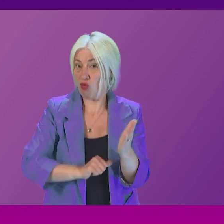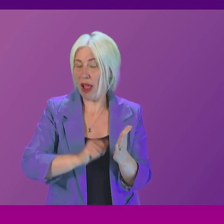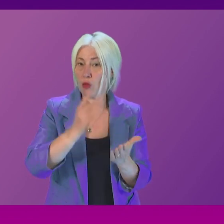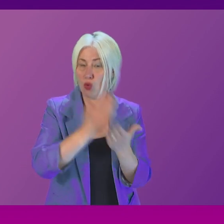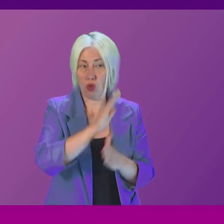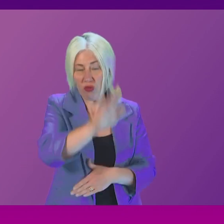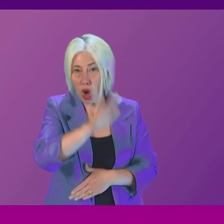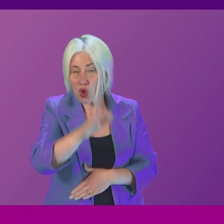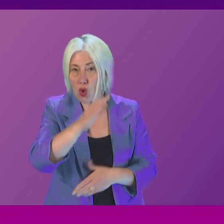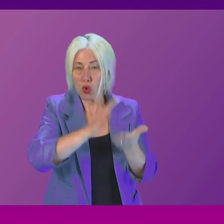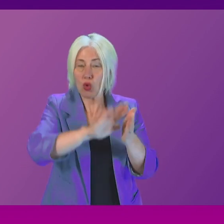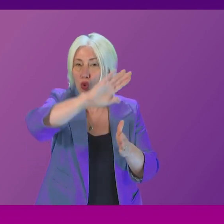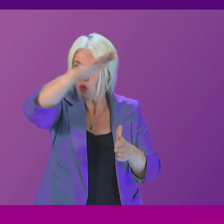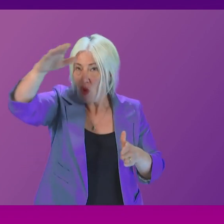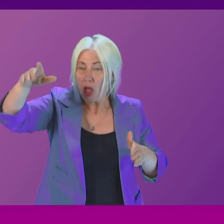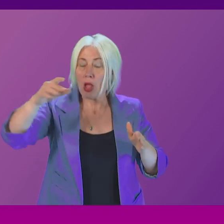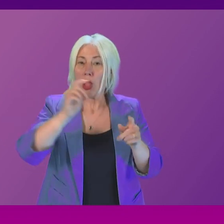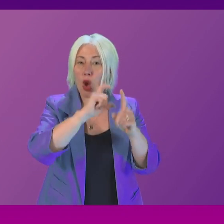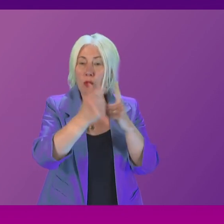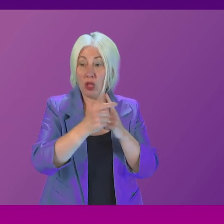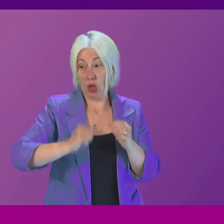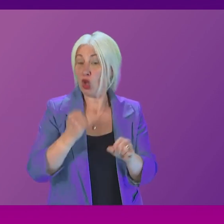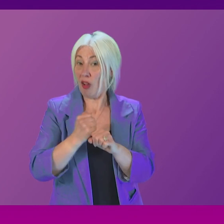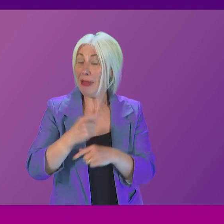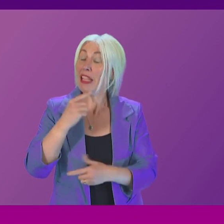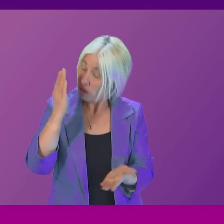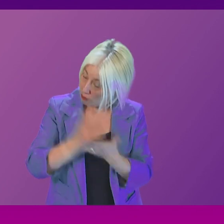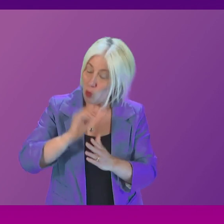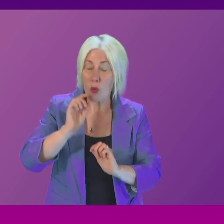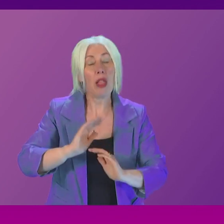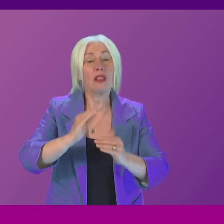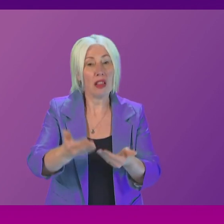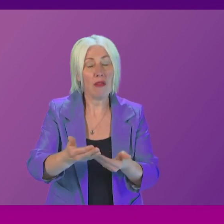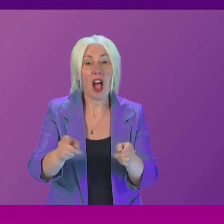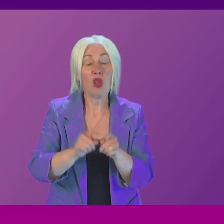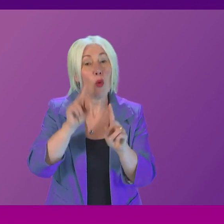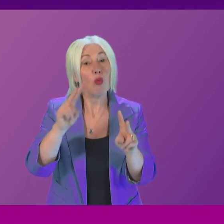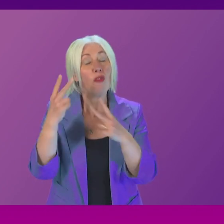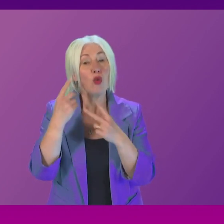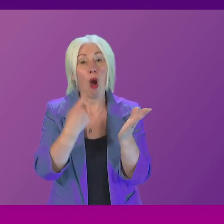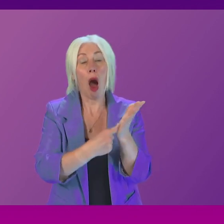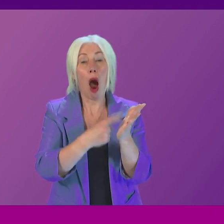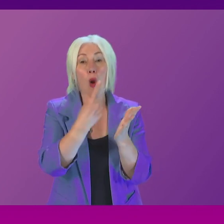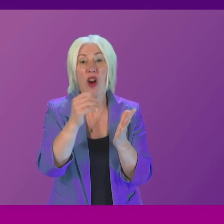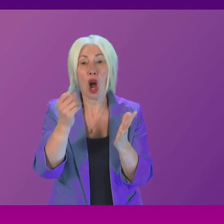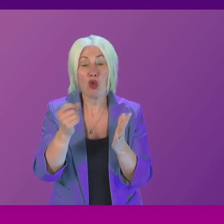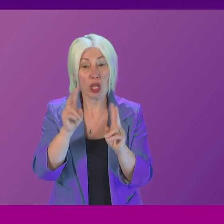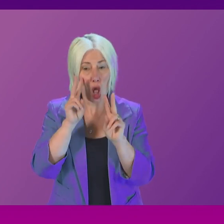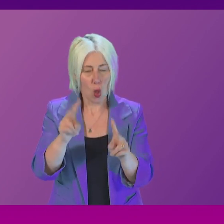the commitment that was given by the Scottish Government will be delivered? And will you also commit to a review of R100 to identify why it's gone so